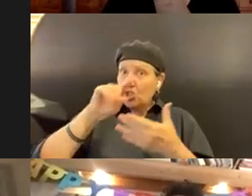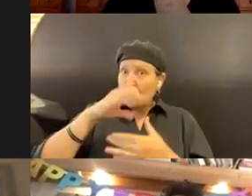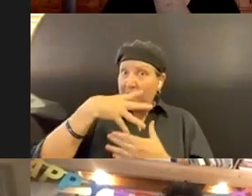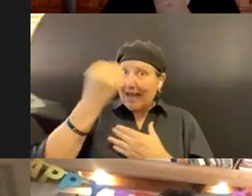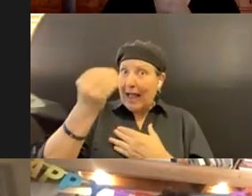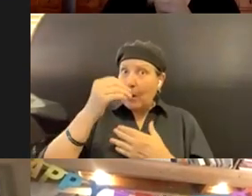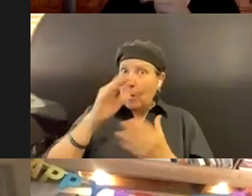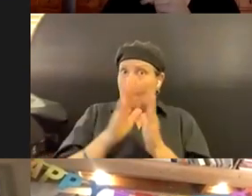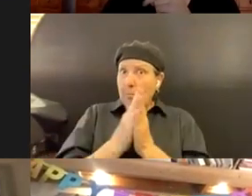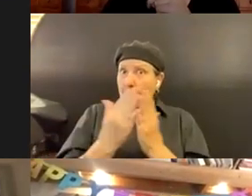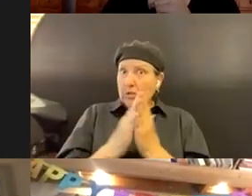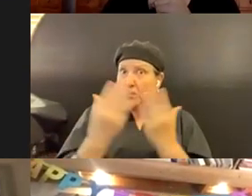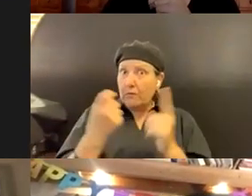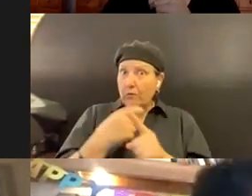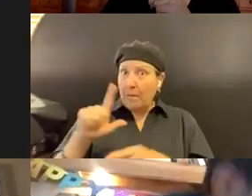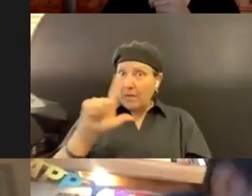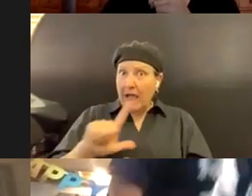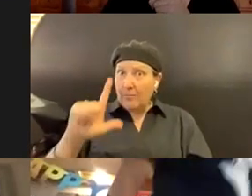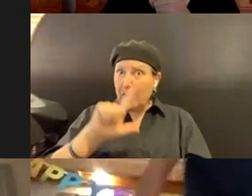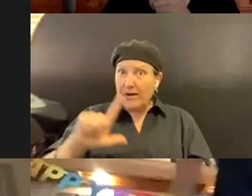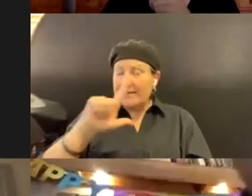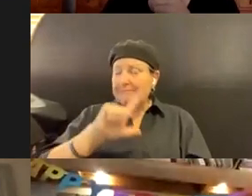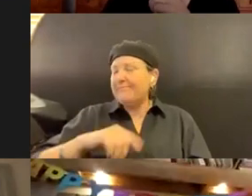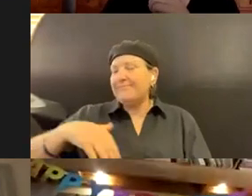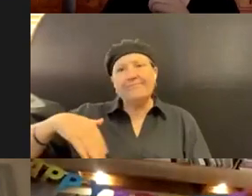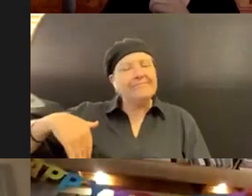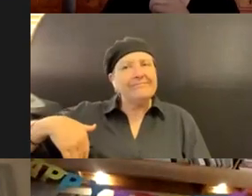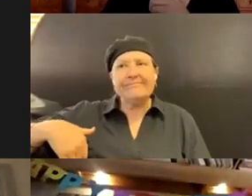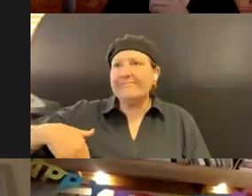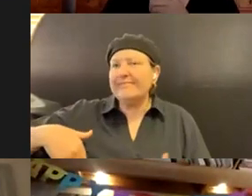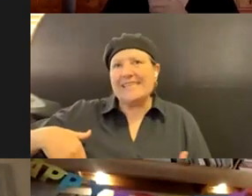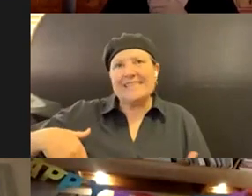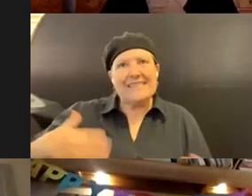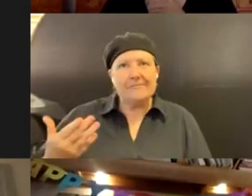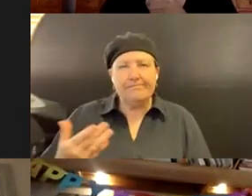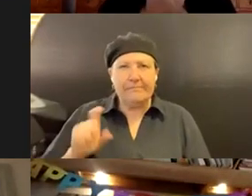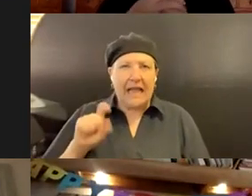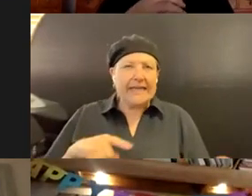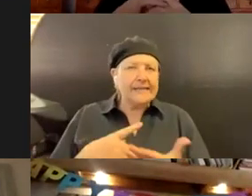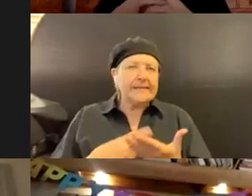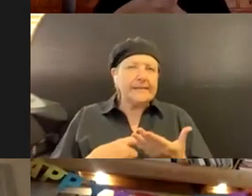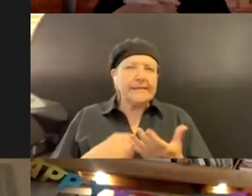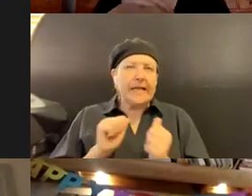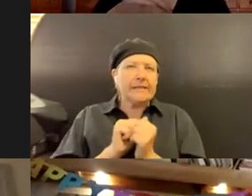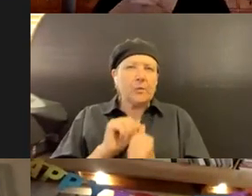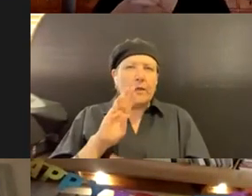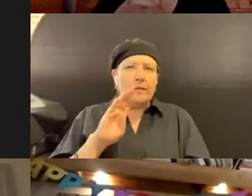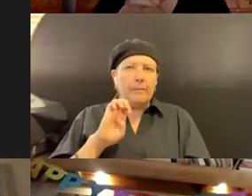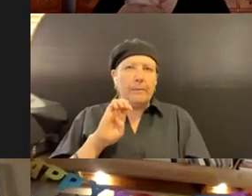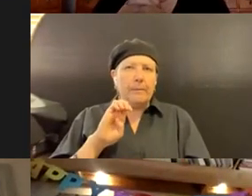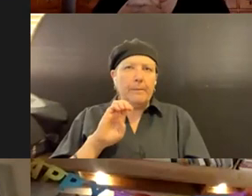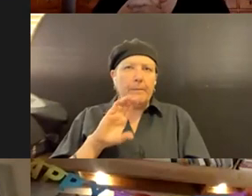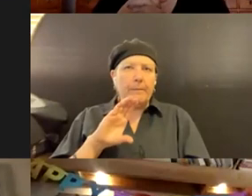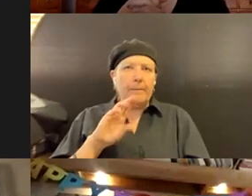Uh, at this point, I mean, we don't have a structure for that. I need to talk to Becky to see if there's a way of like, I